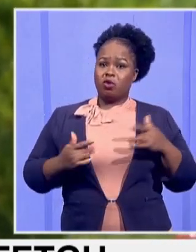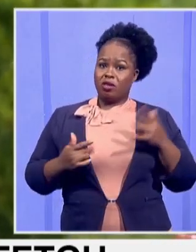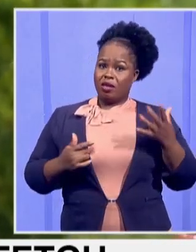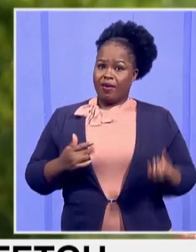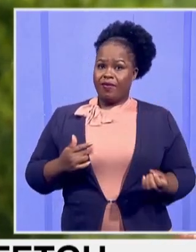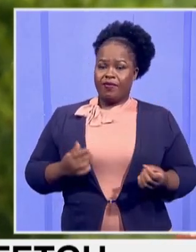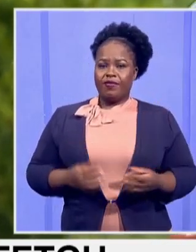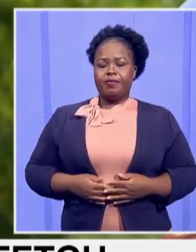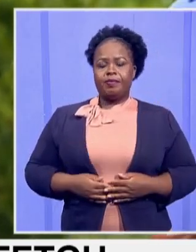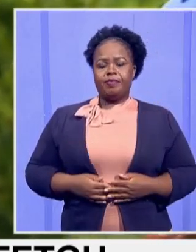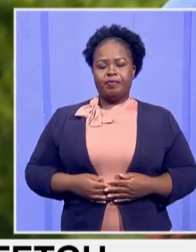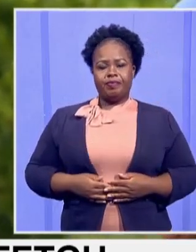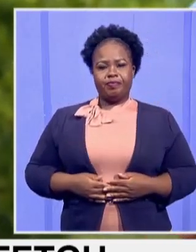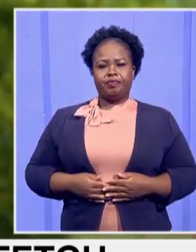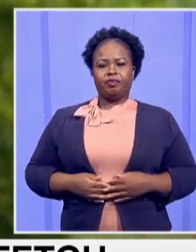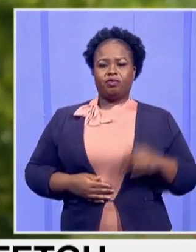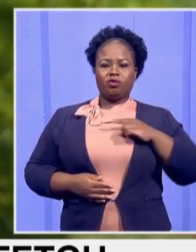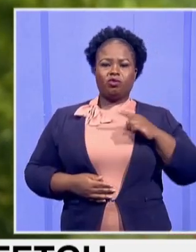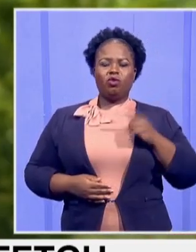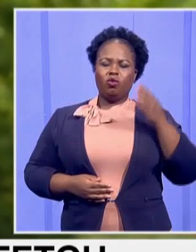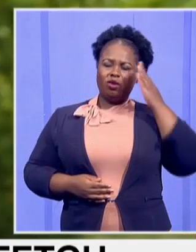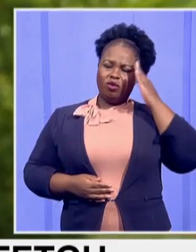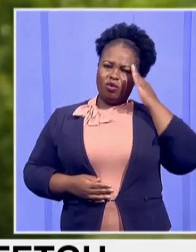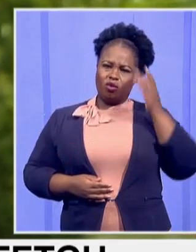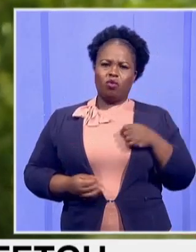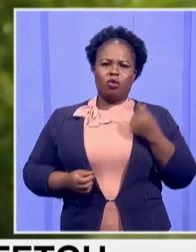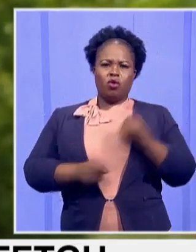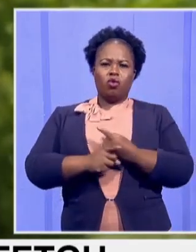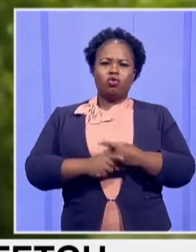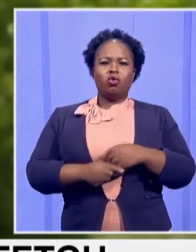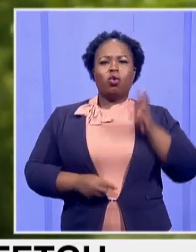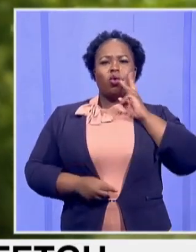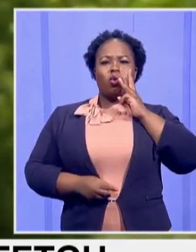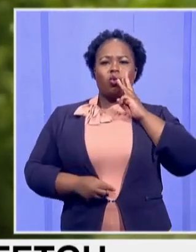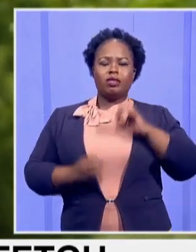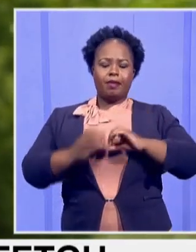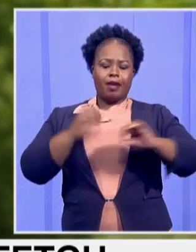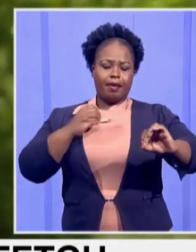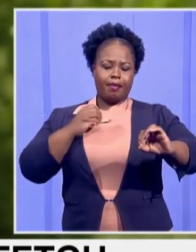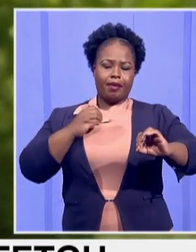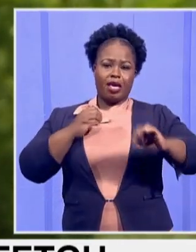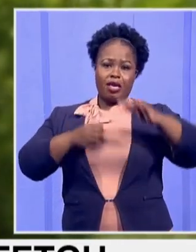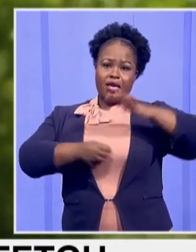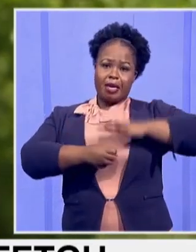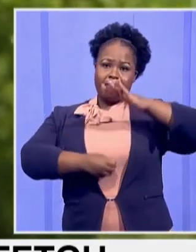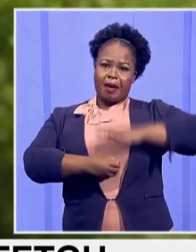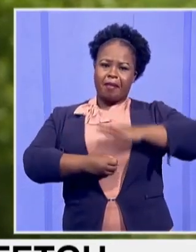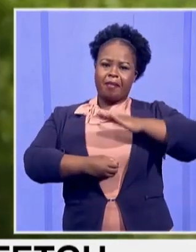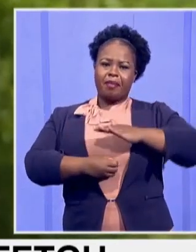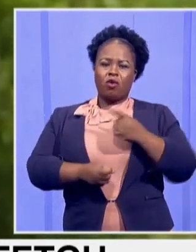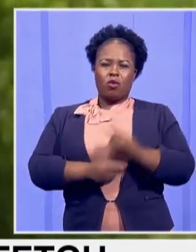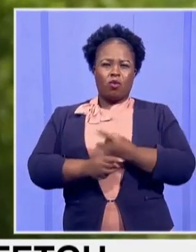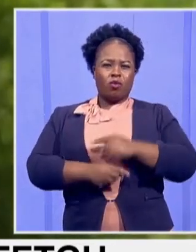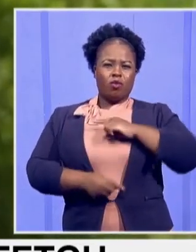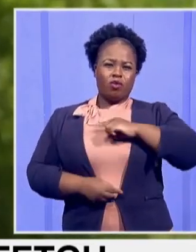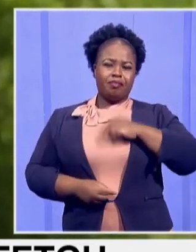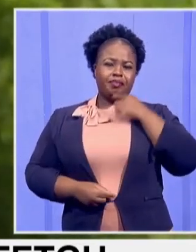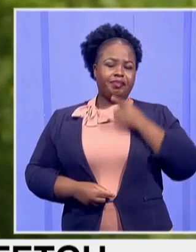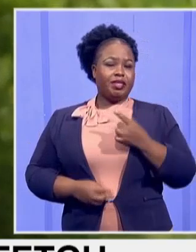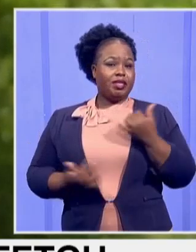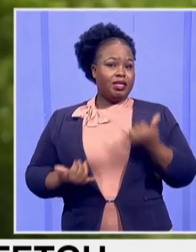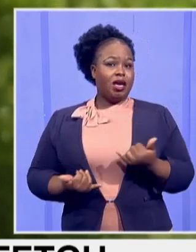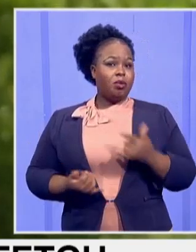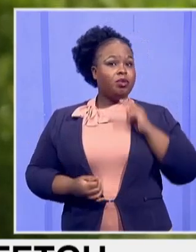ouens wat ondervinding het van waterpype en pompe, vir hulle iets op die tafel sit wat 'n